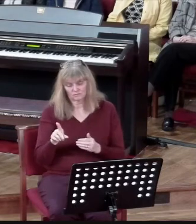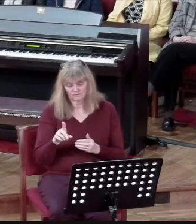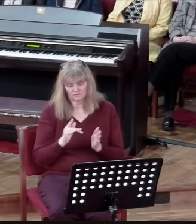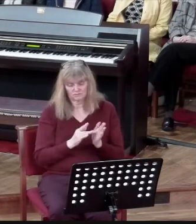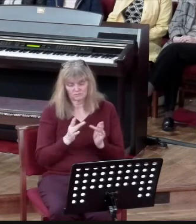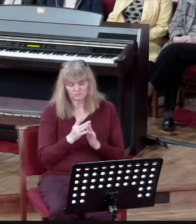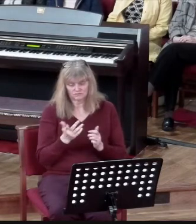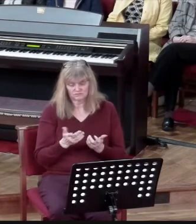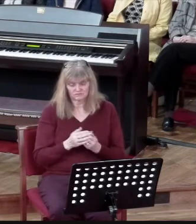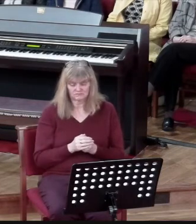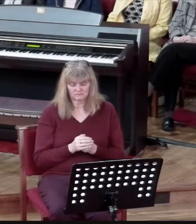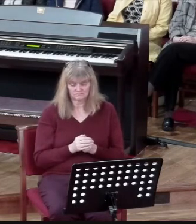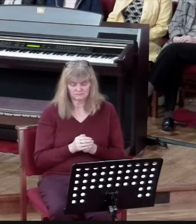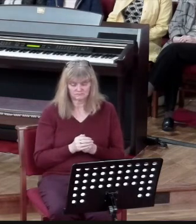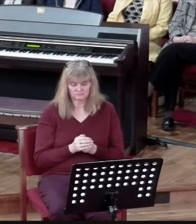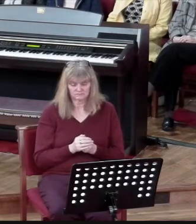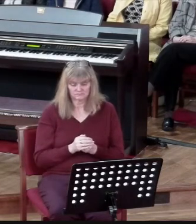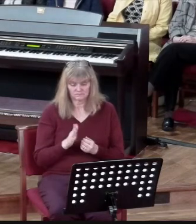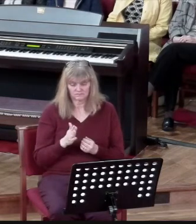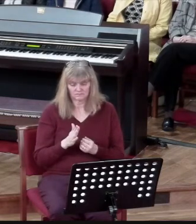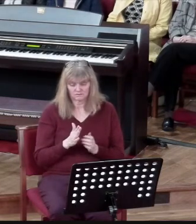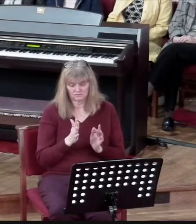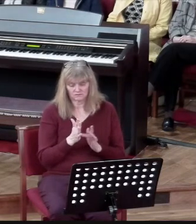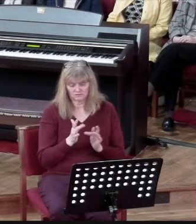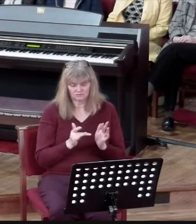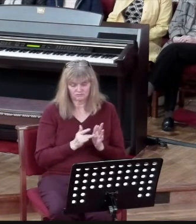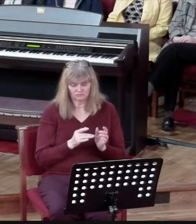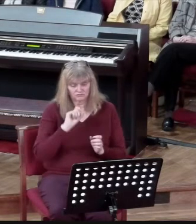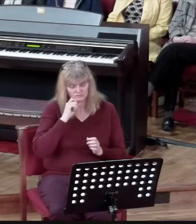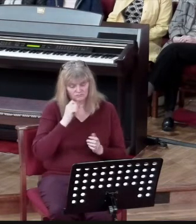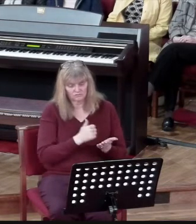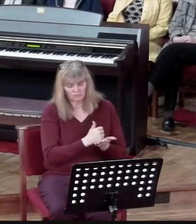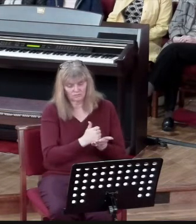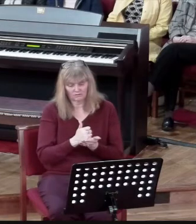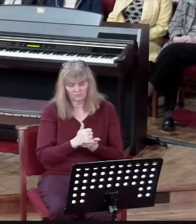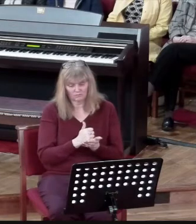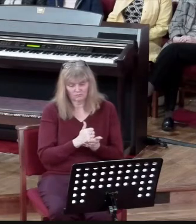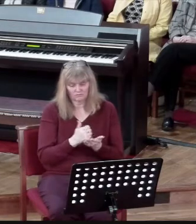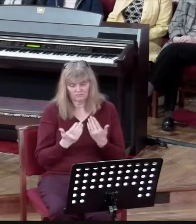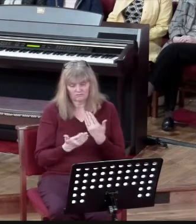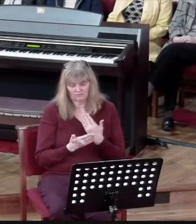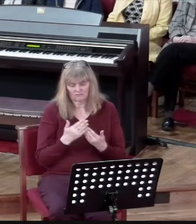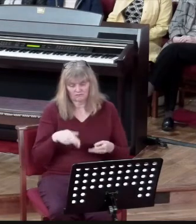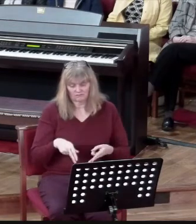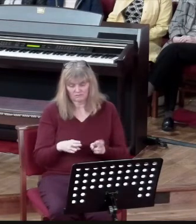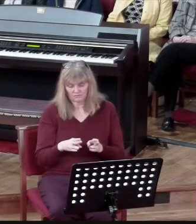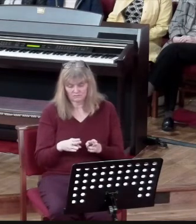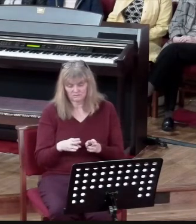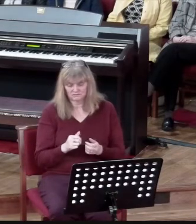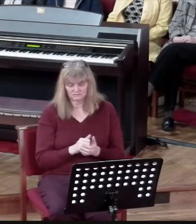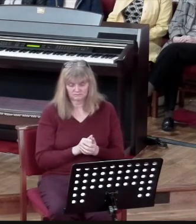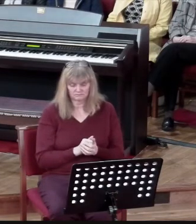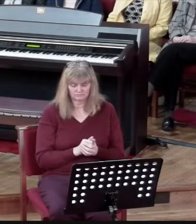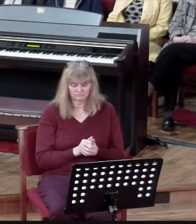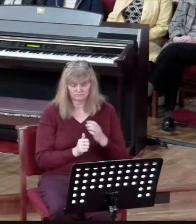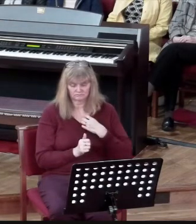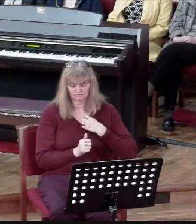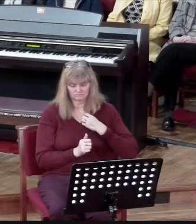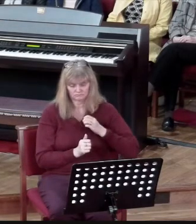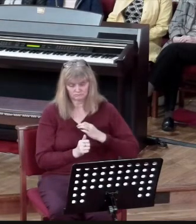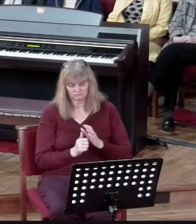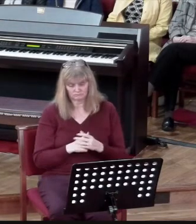goes. Maybe like Peter, you don't understand all the implications yet. But for now, this is where you want to be.